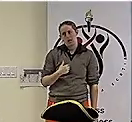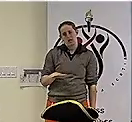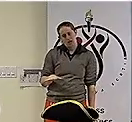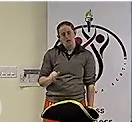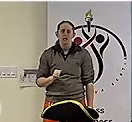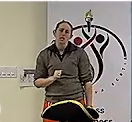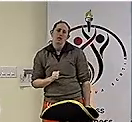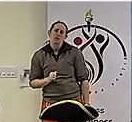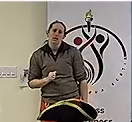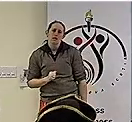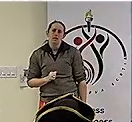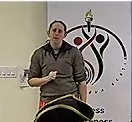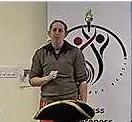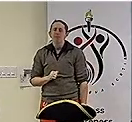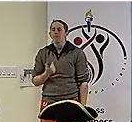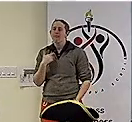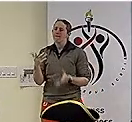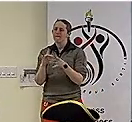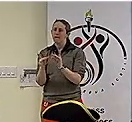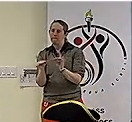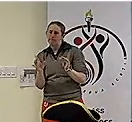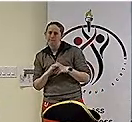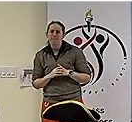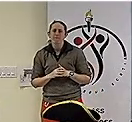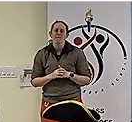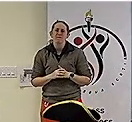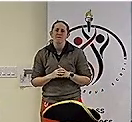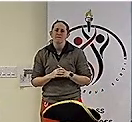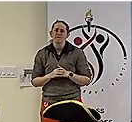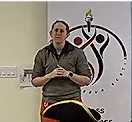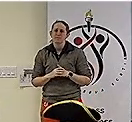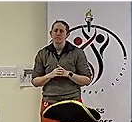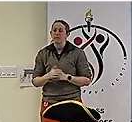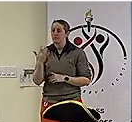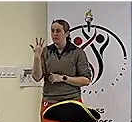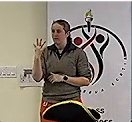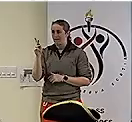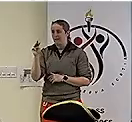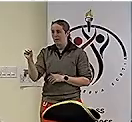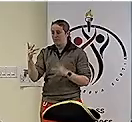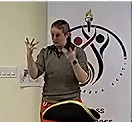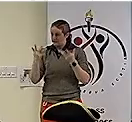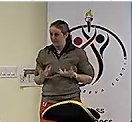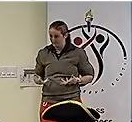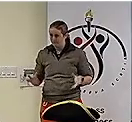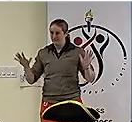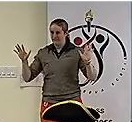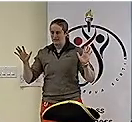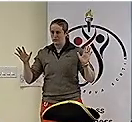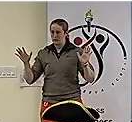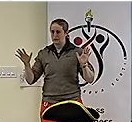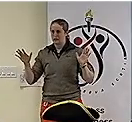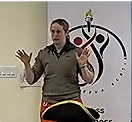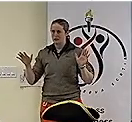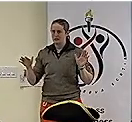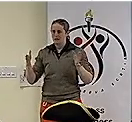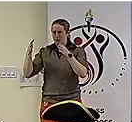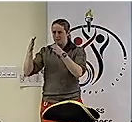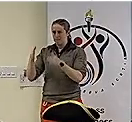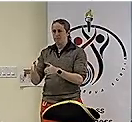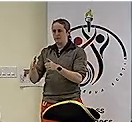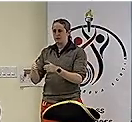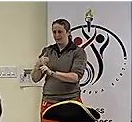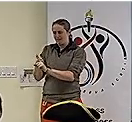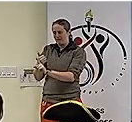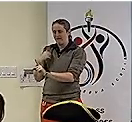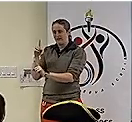What I wanted to say about that is after I did the 5K, I received an email from an individual with a